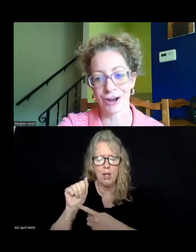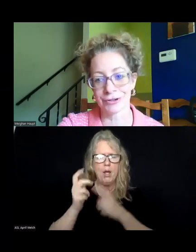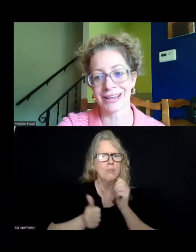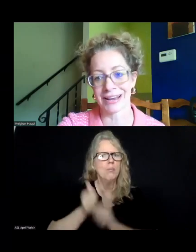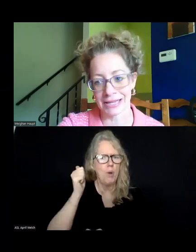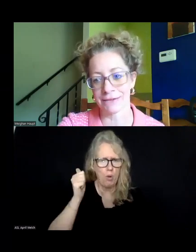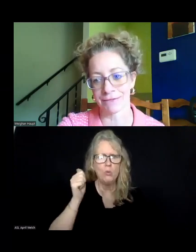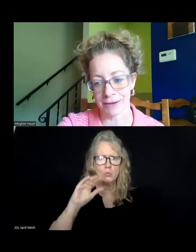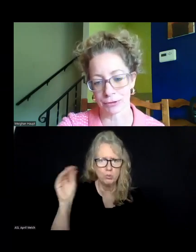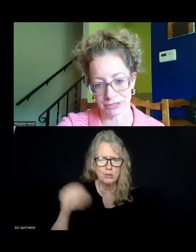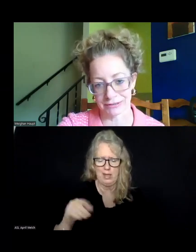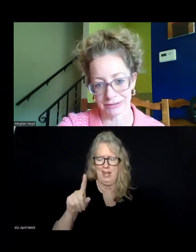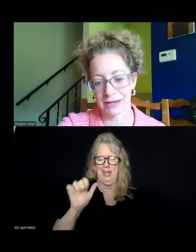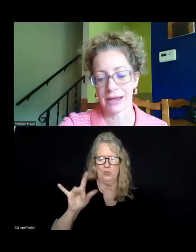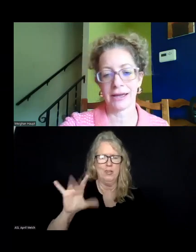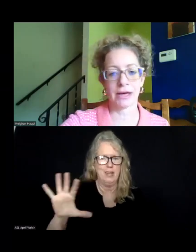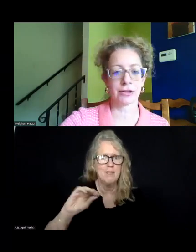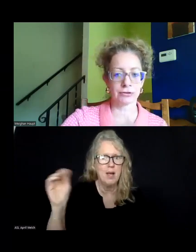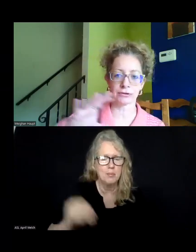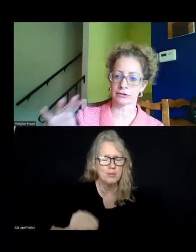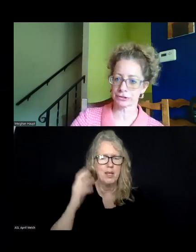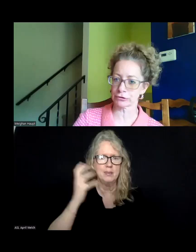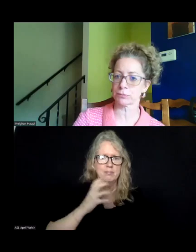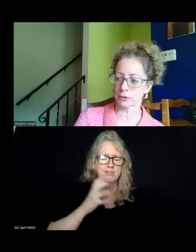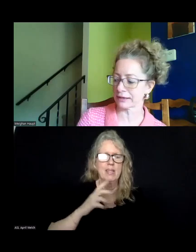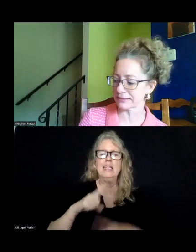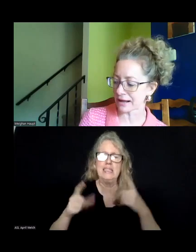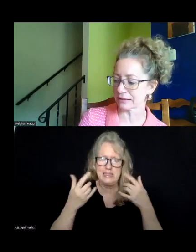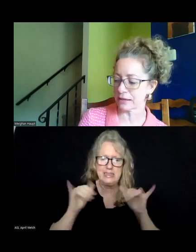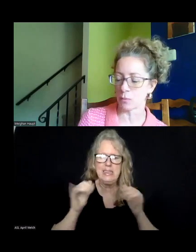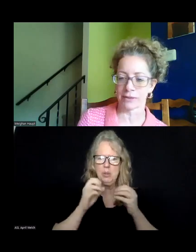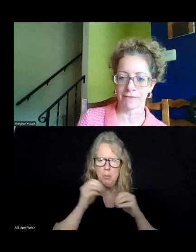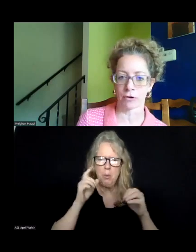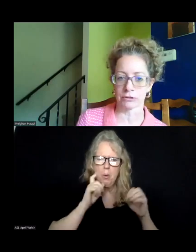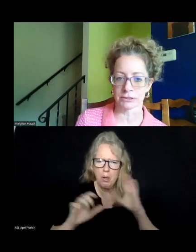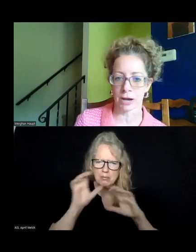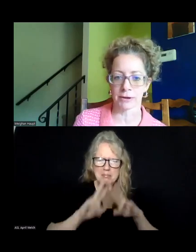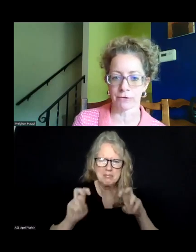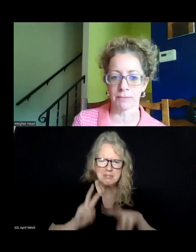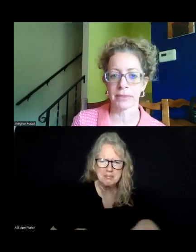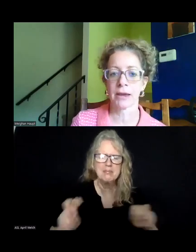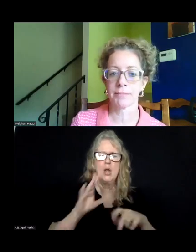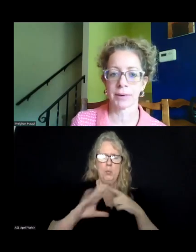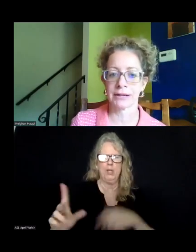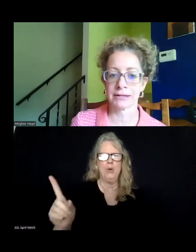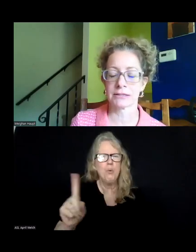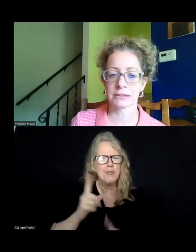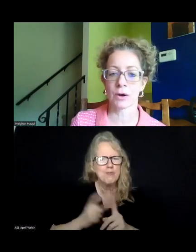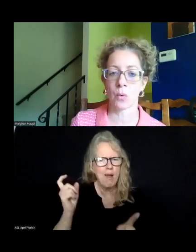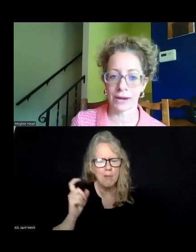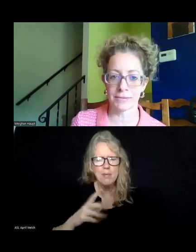at 185%. And they're still exploring exactly where that volume is coming from, but